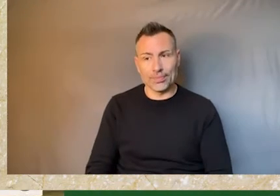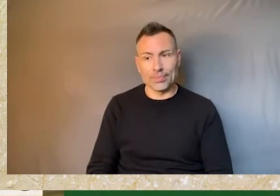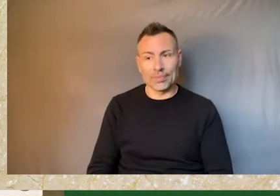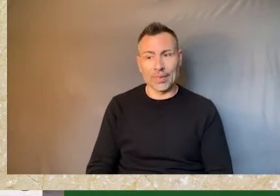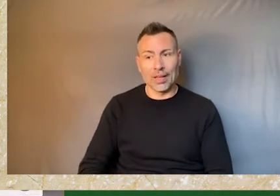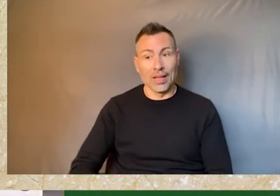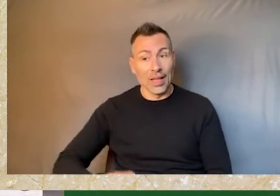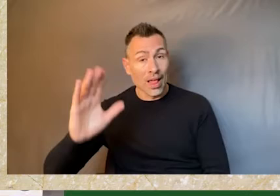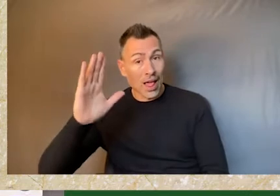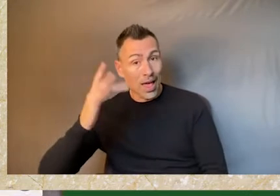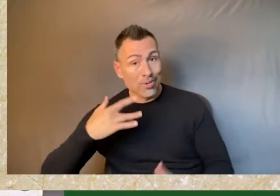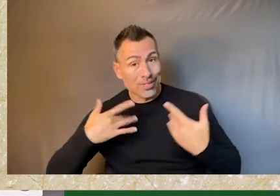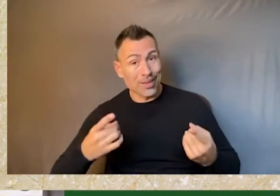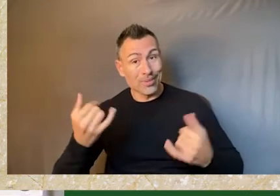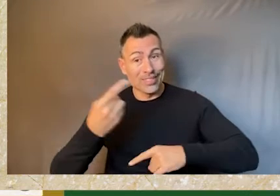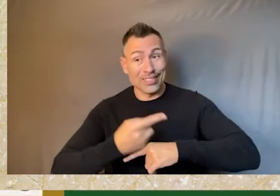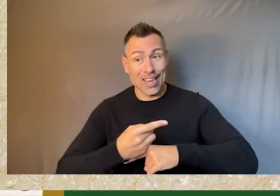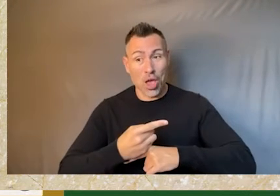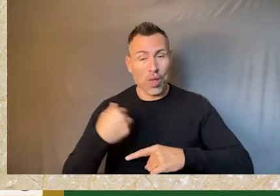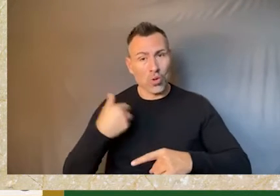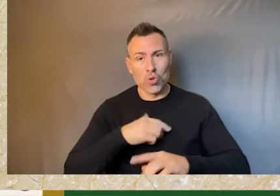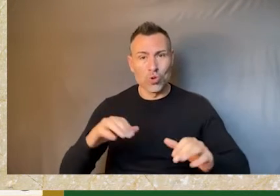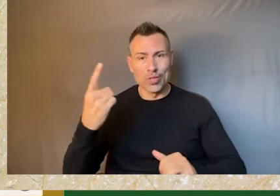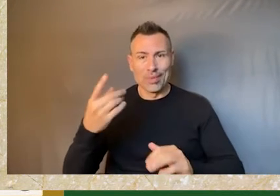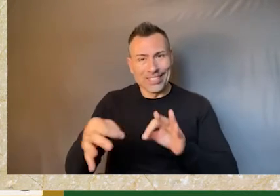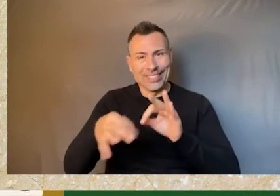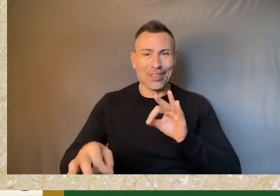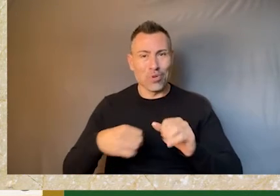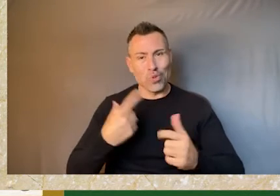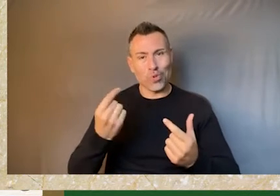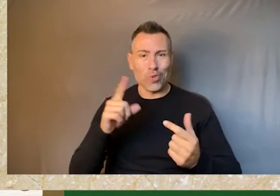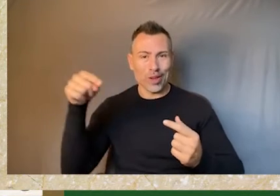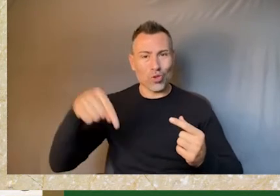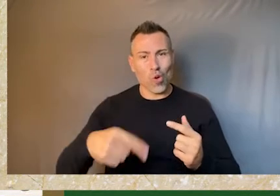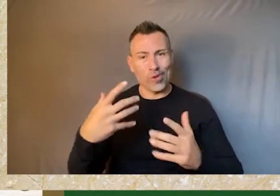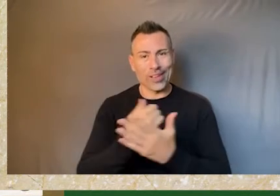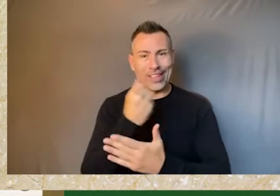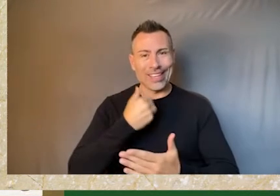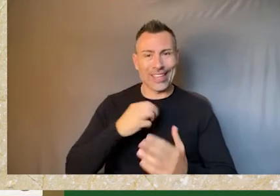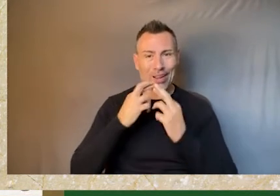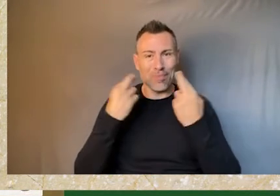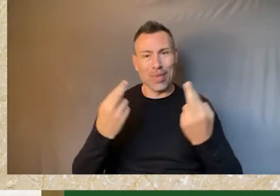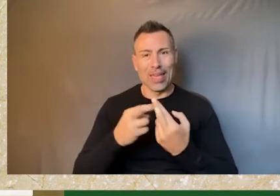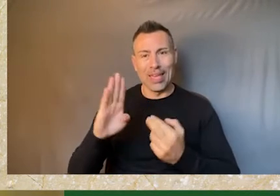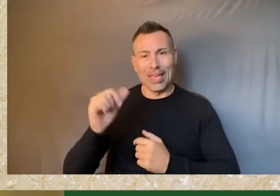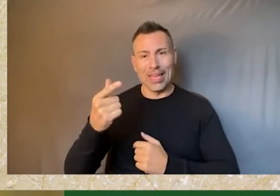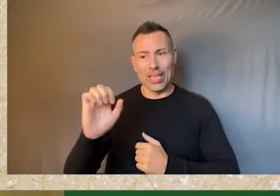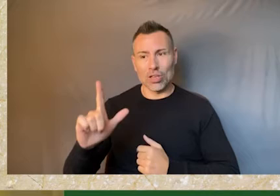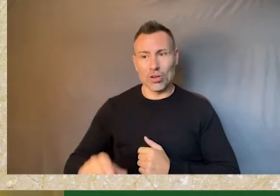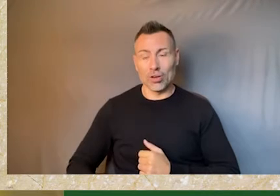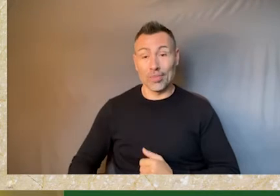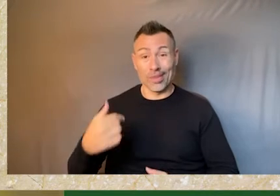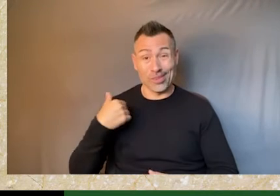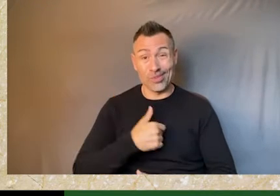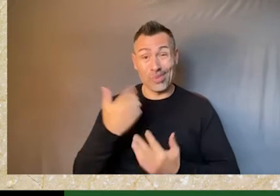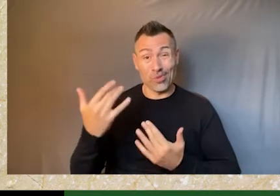How's it going? Today we're just like, we'll do something real simple, like go and get a bagel. We've been waiting to go downstairs for about